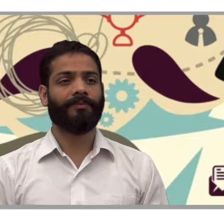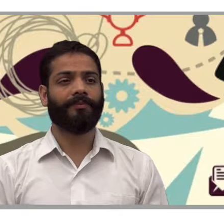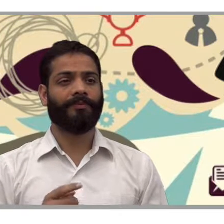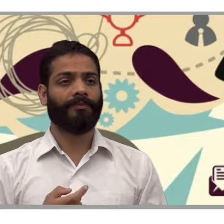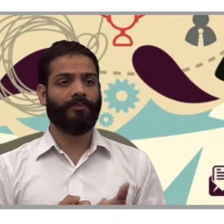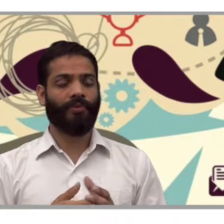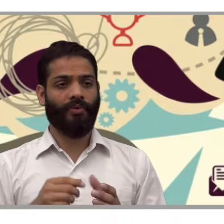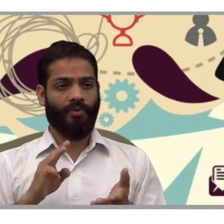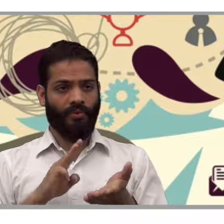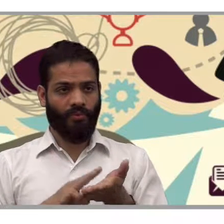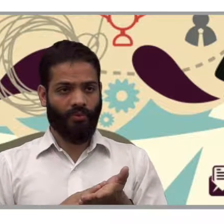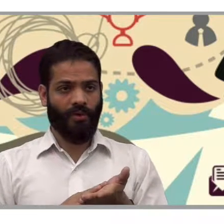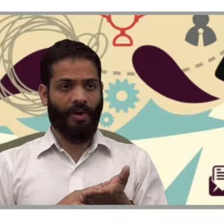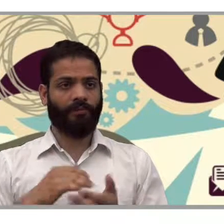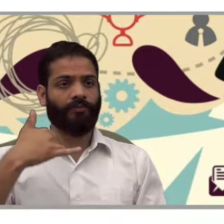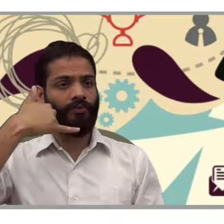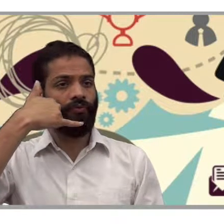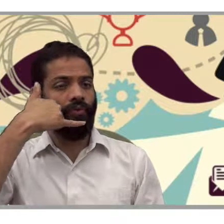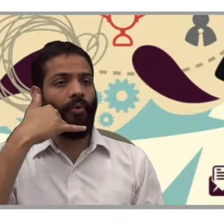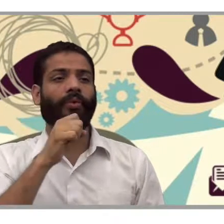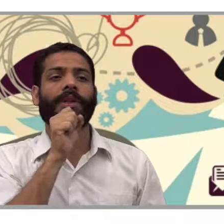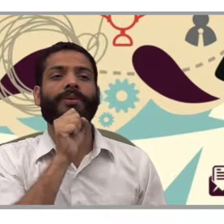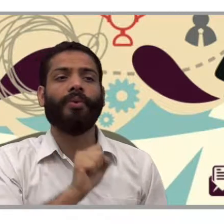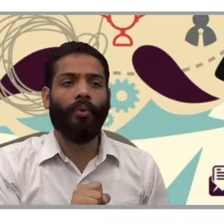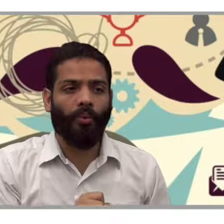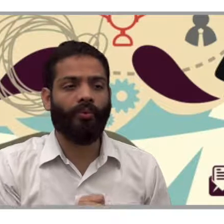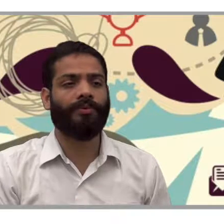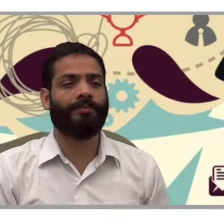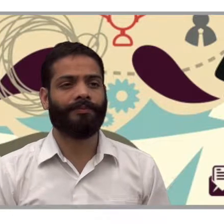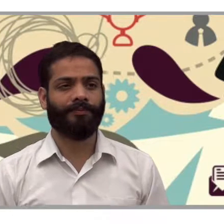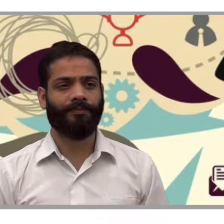where POSS is not required.